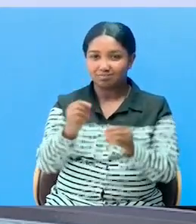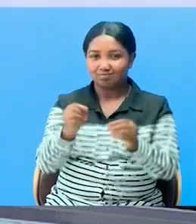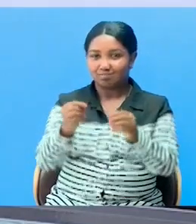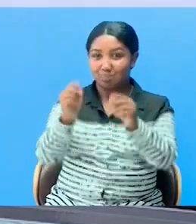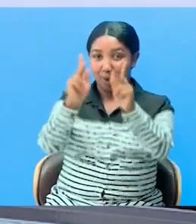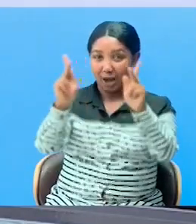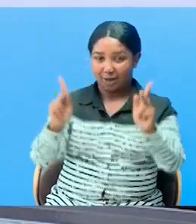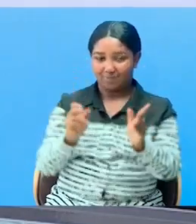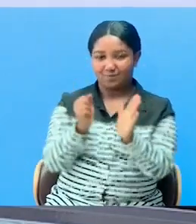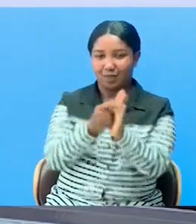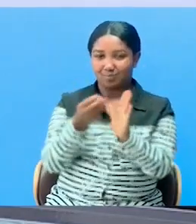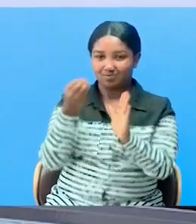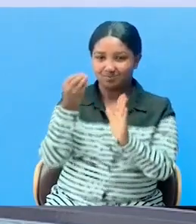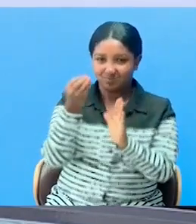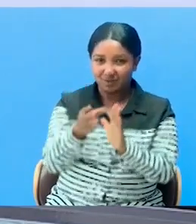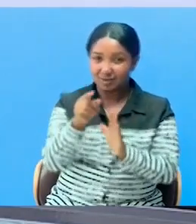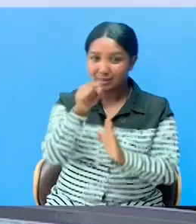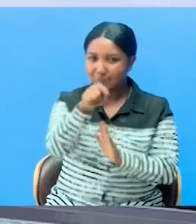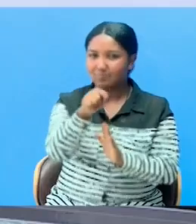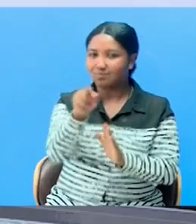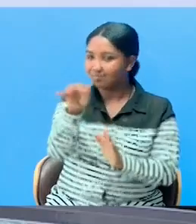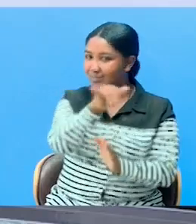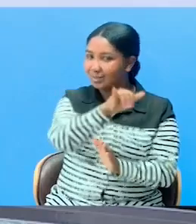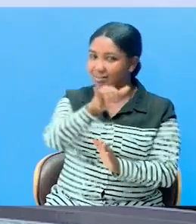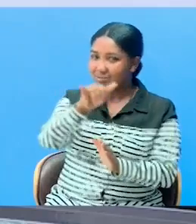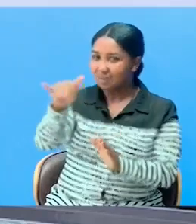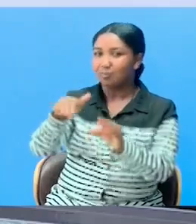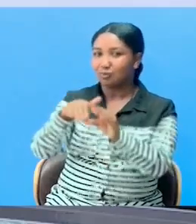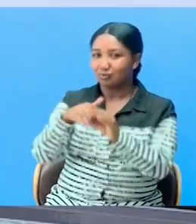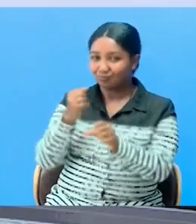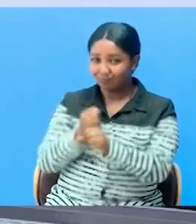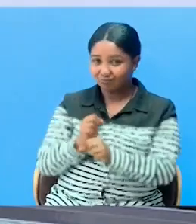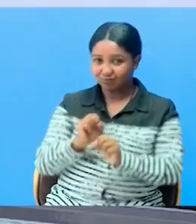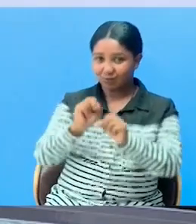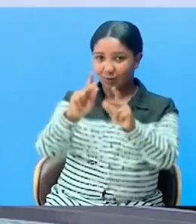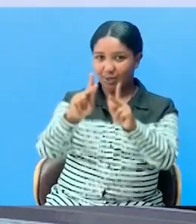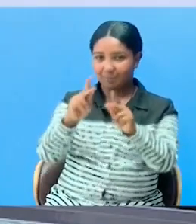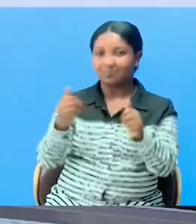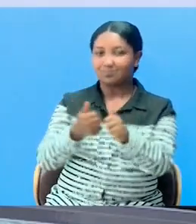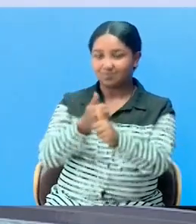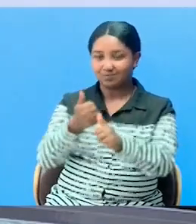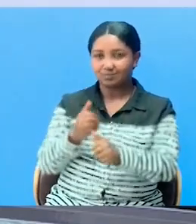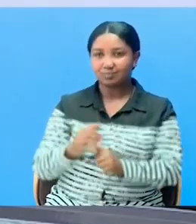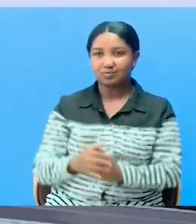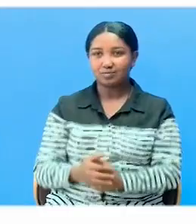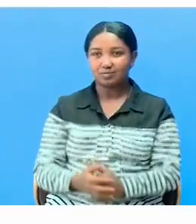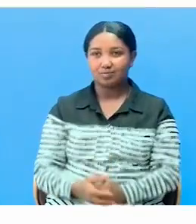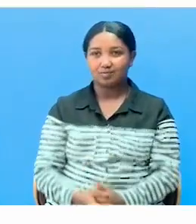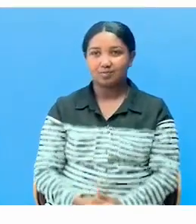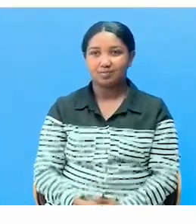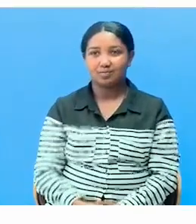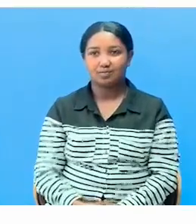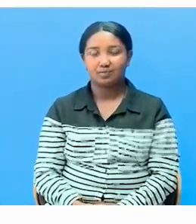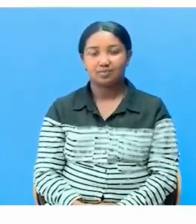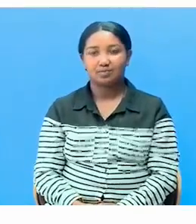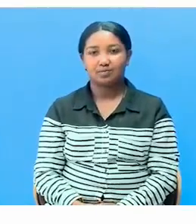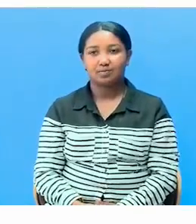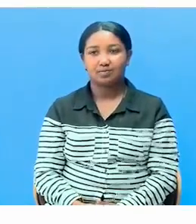paragraph and then you can introduce by looking this sample. Follow me, please.